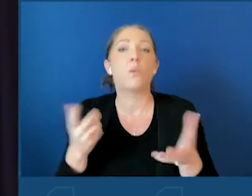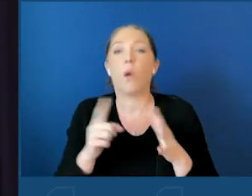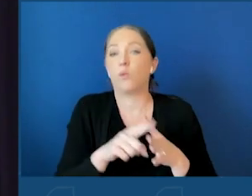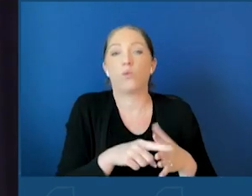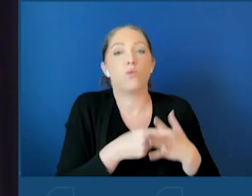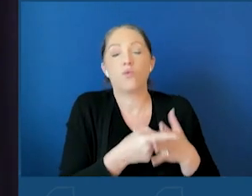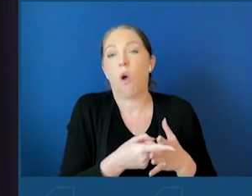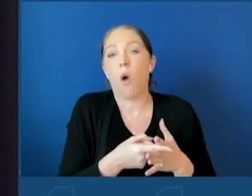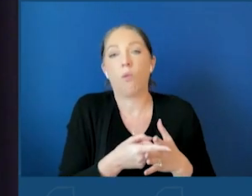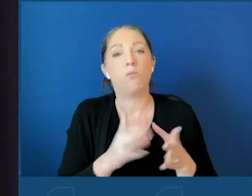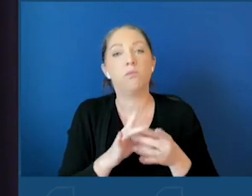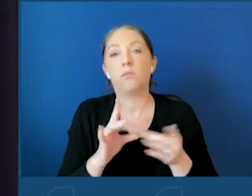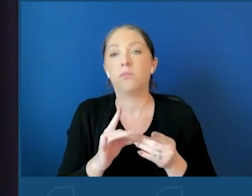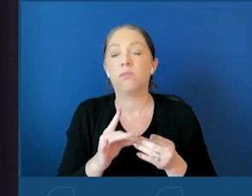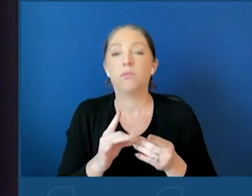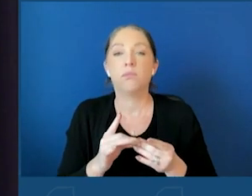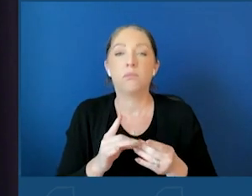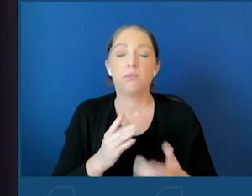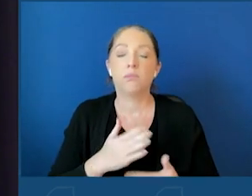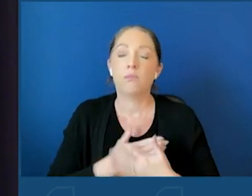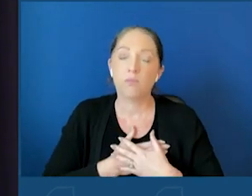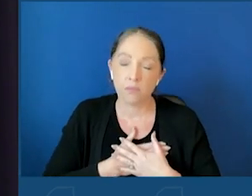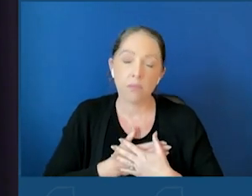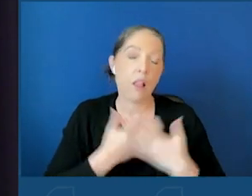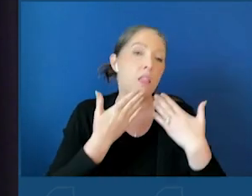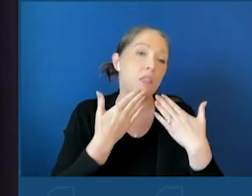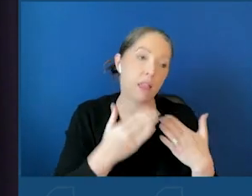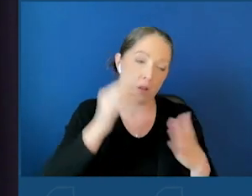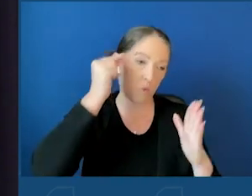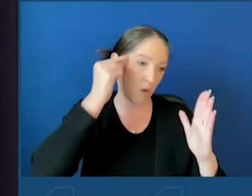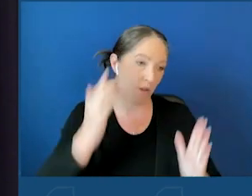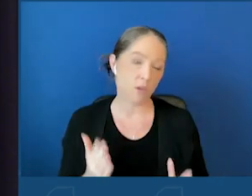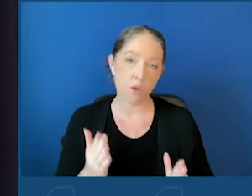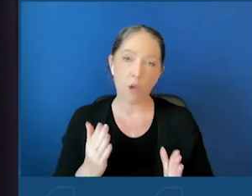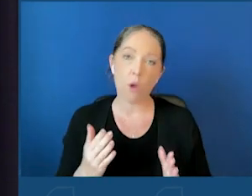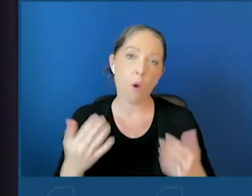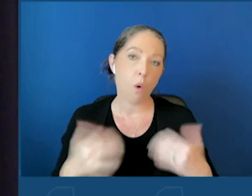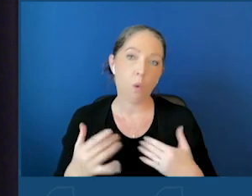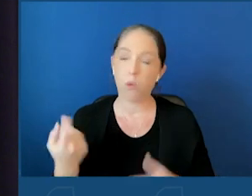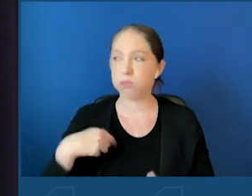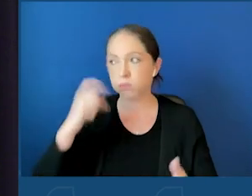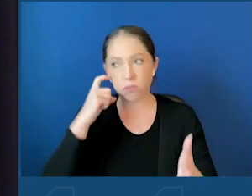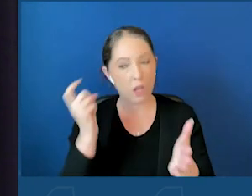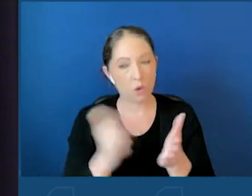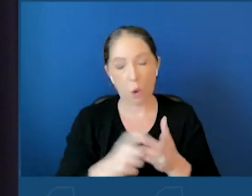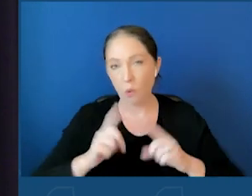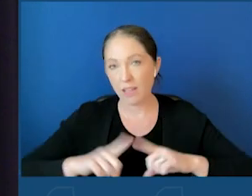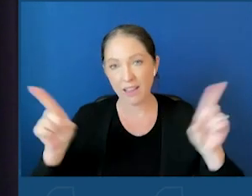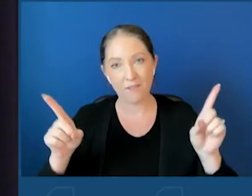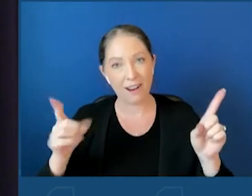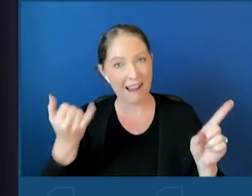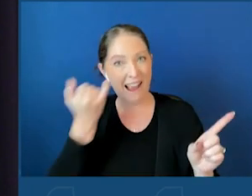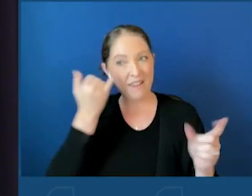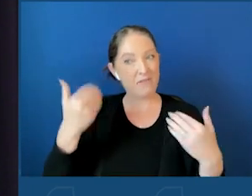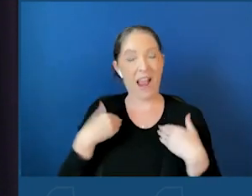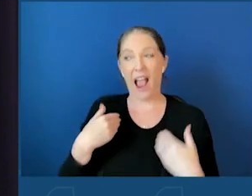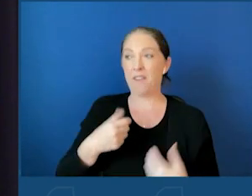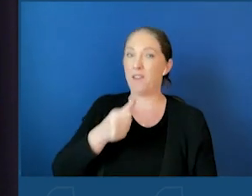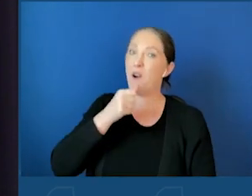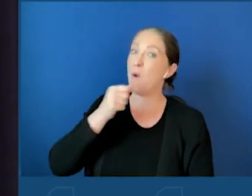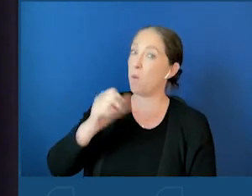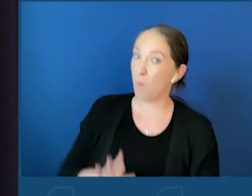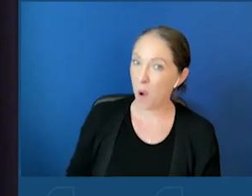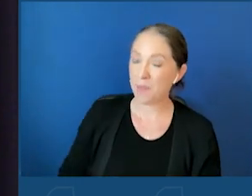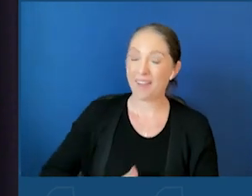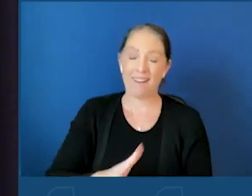with a sincere thanks to Governor Hochul. Boy, do we notice a difference when we have a woman and a mother in a